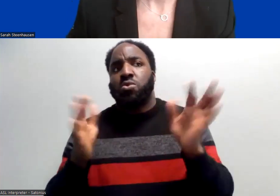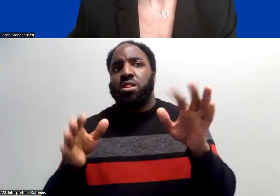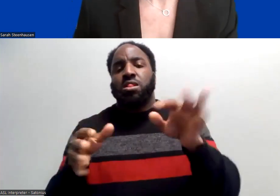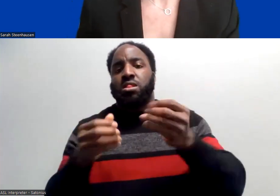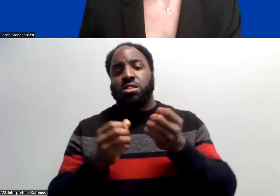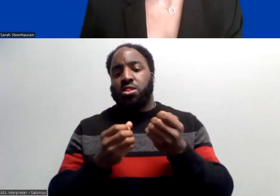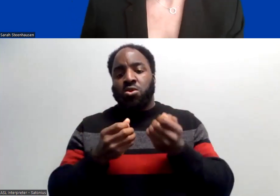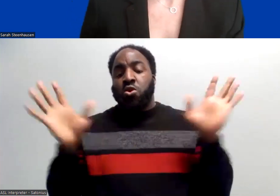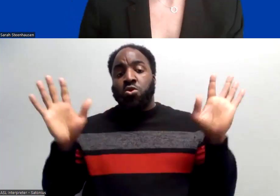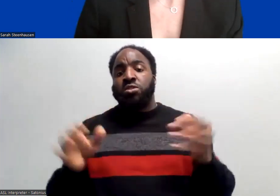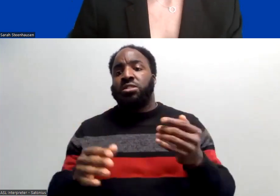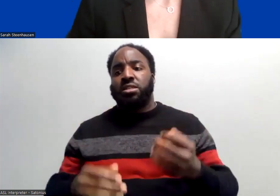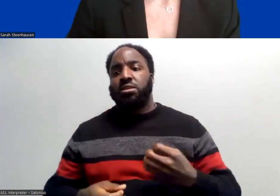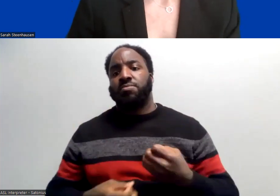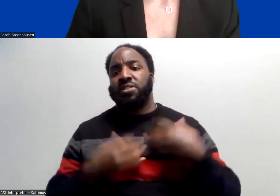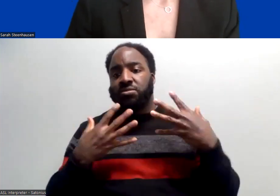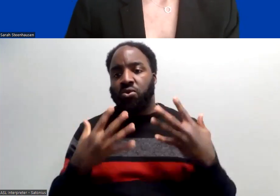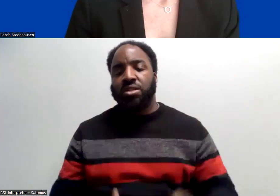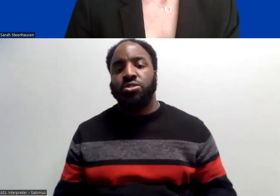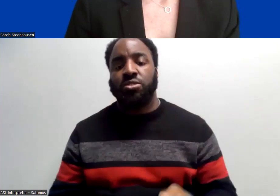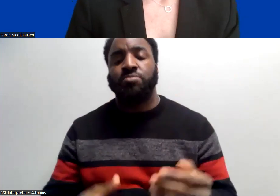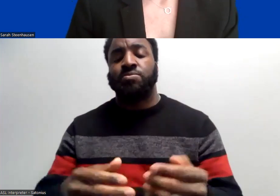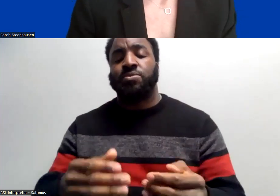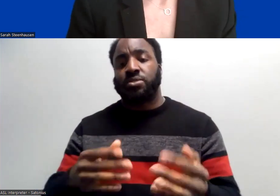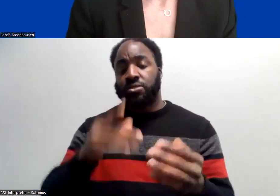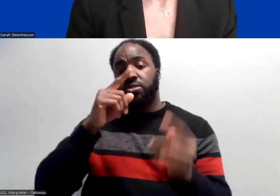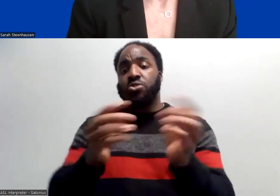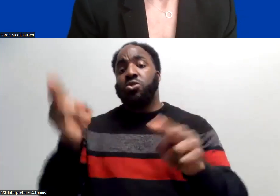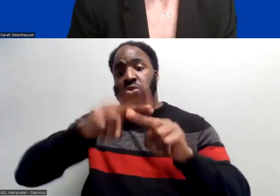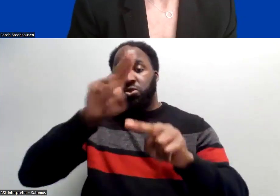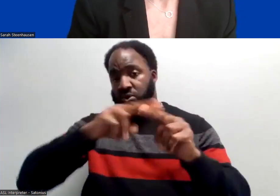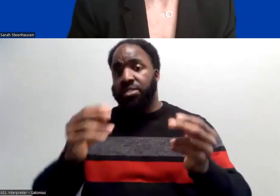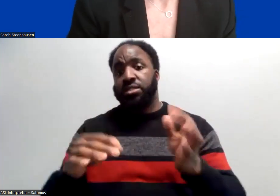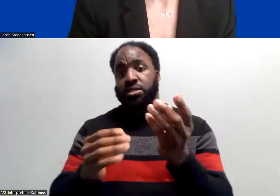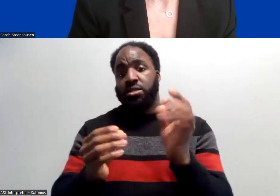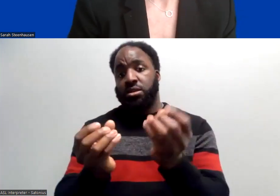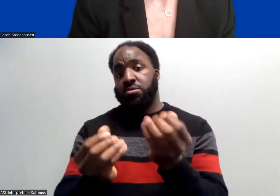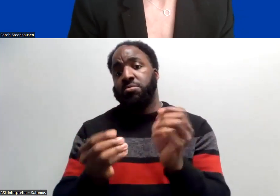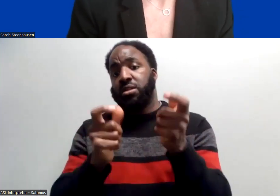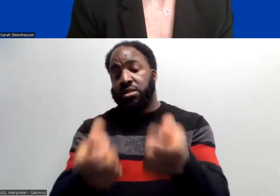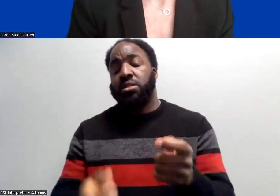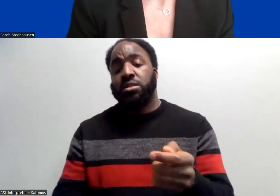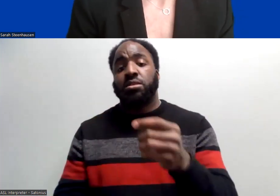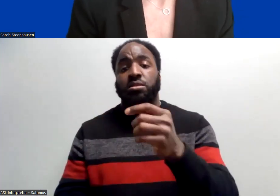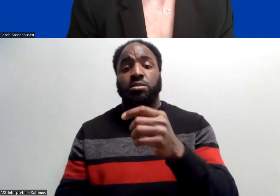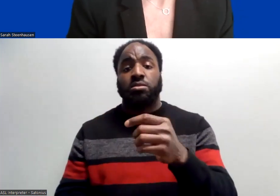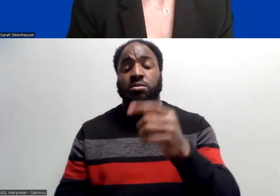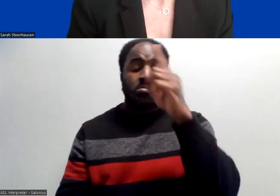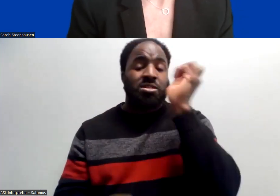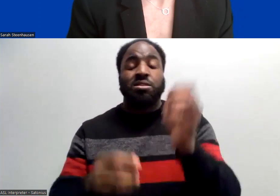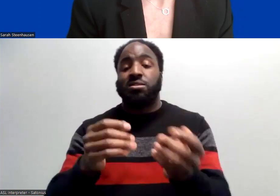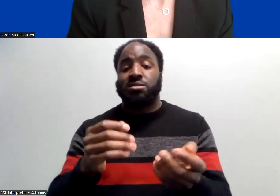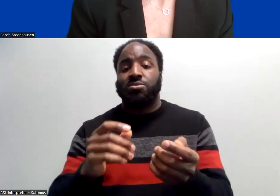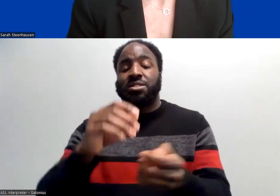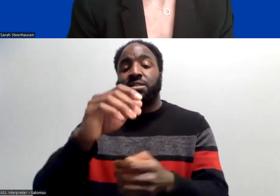to do on that initiative. We need to continue to increase those grants because they haven't yet reached the levels for inflation adjusted, the levels